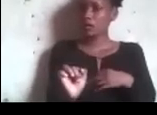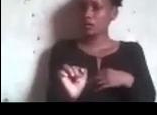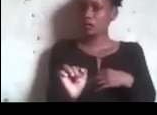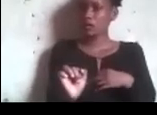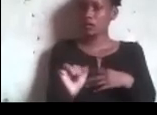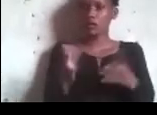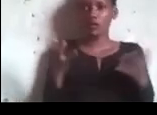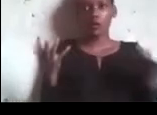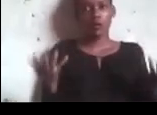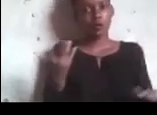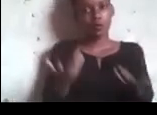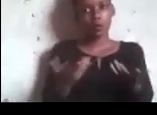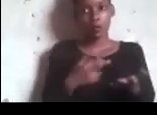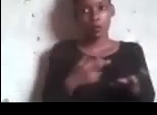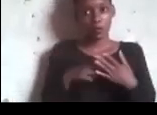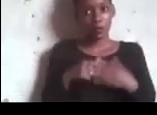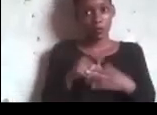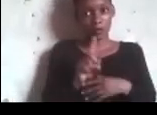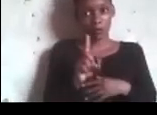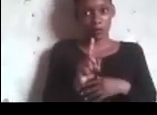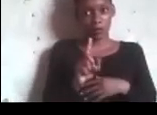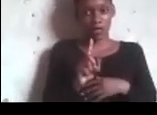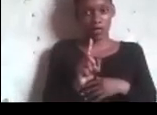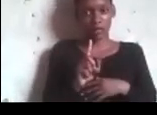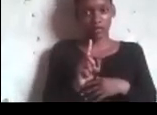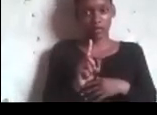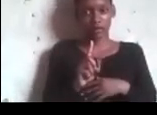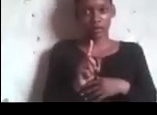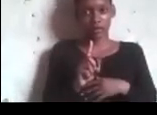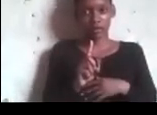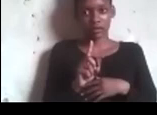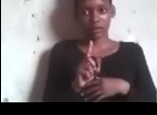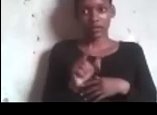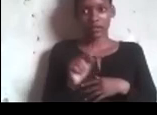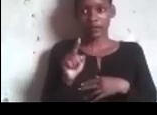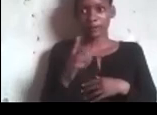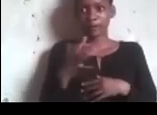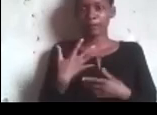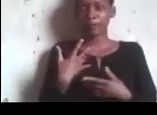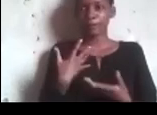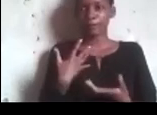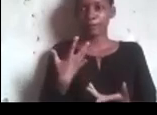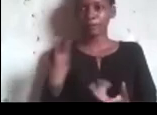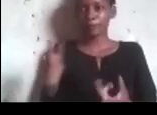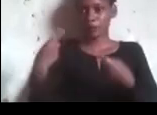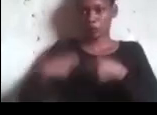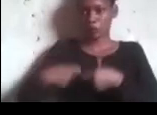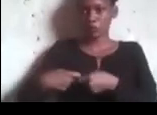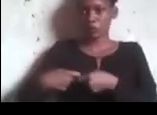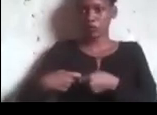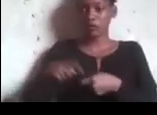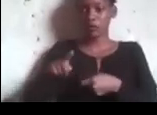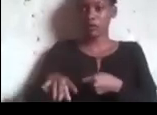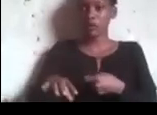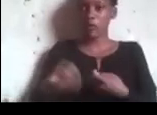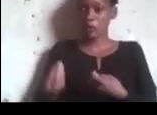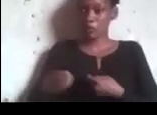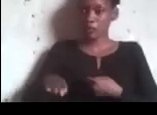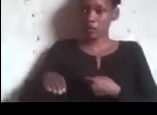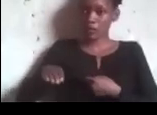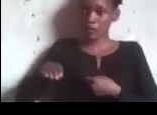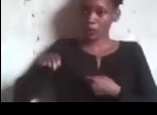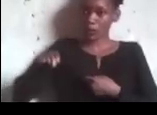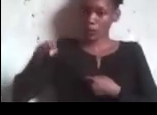another requirement is that he contribute or has attempted in good faith to contribute to the child's upbringing for a reasonable period of